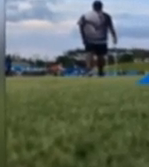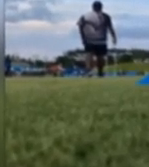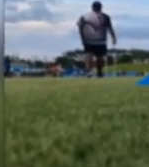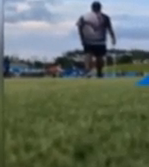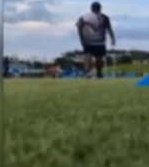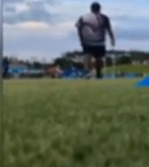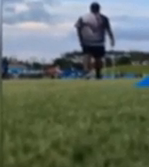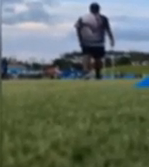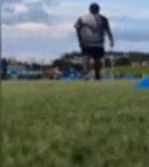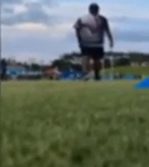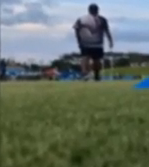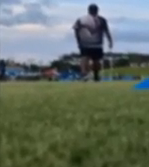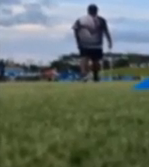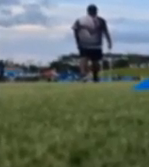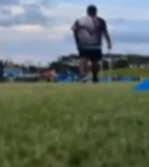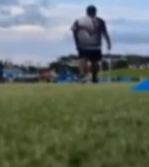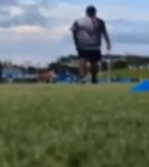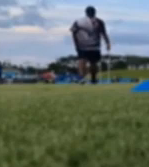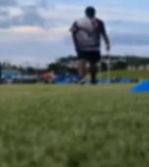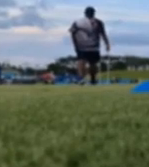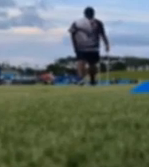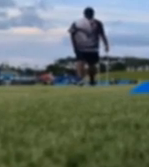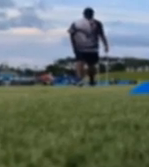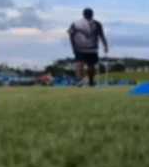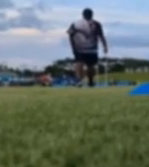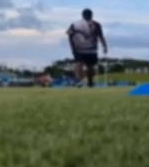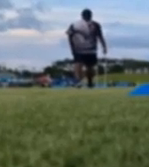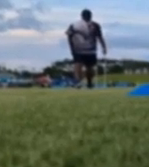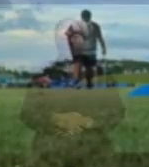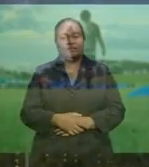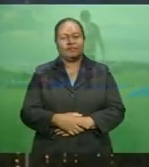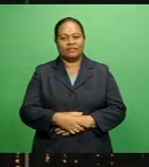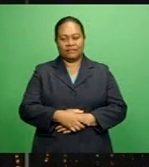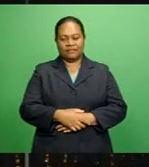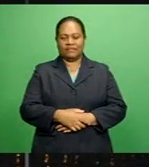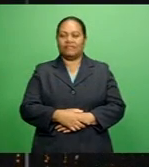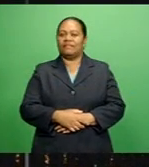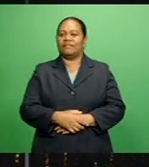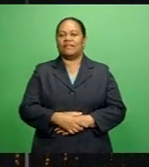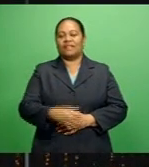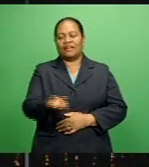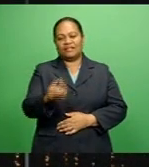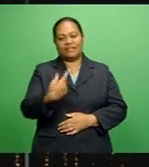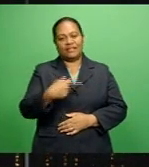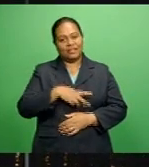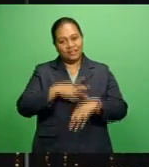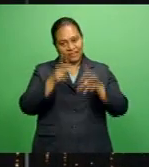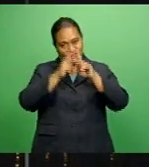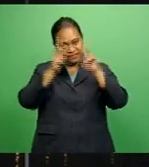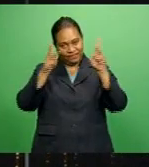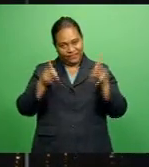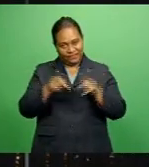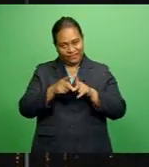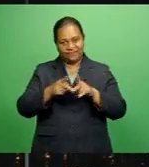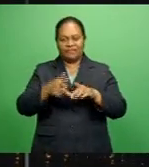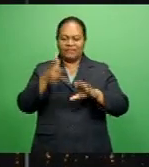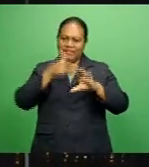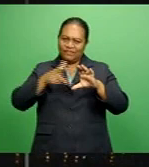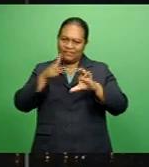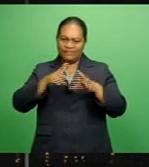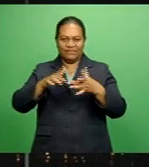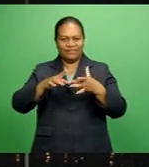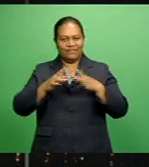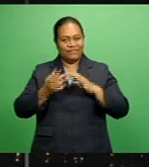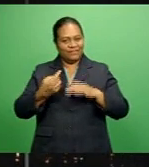weekend where Suva played Lambasa in the CVC football. You can send us newsworthy pictures and videos by